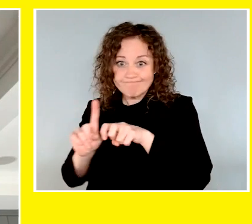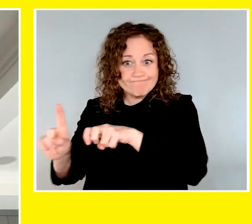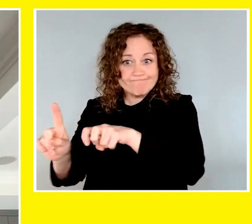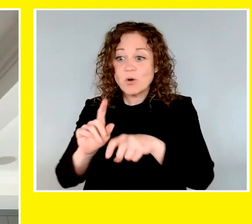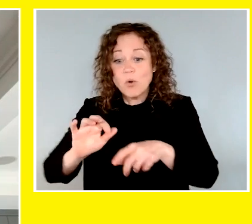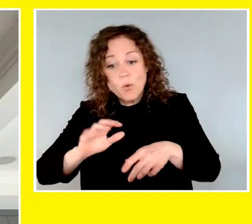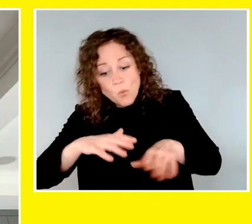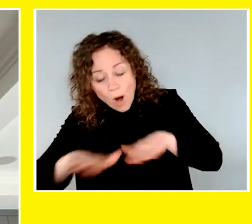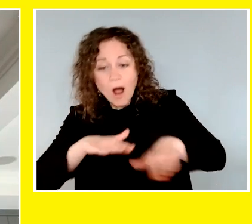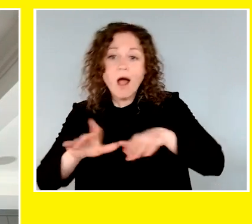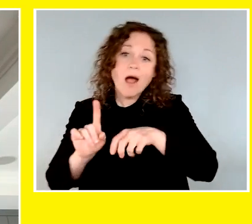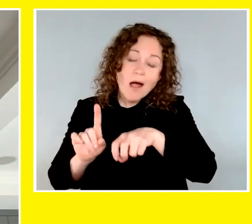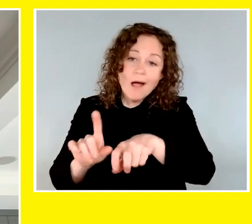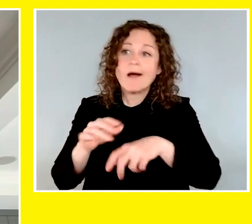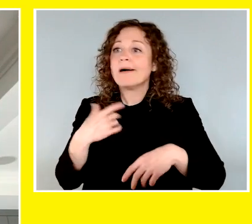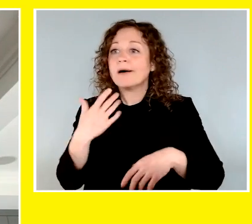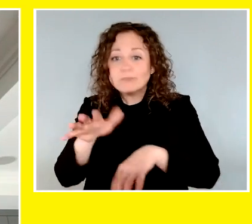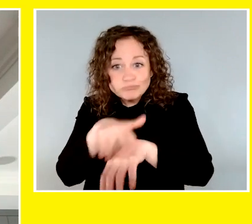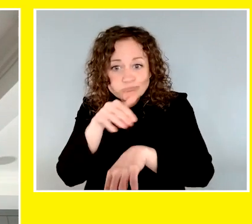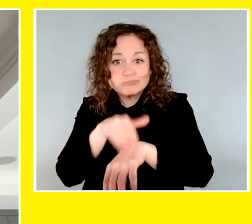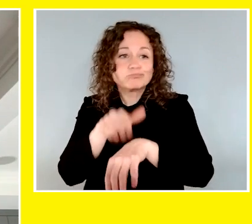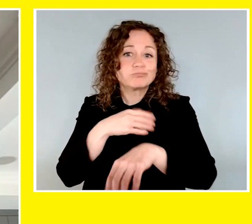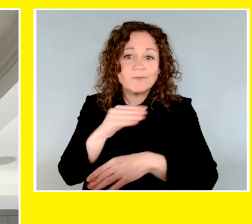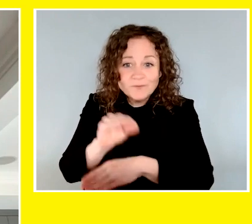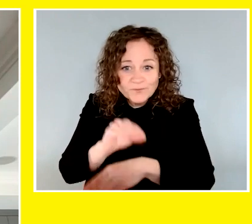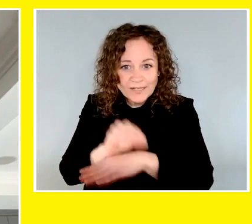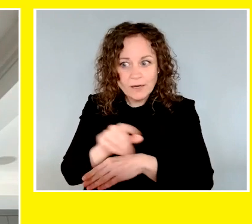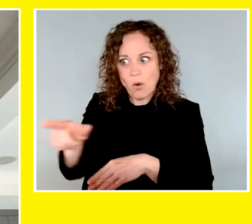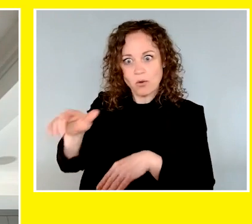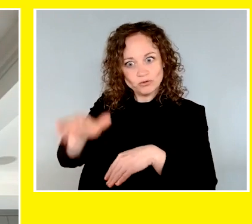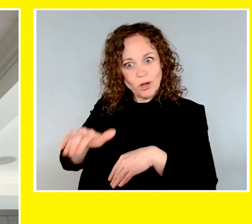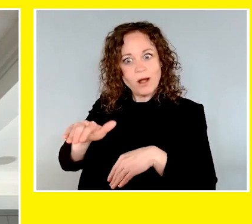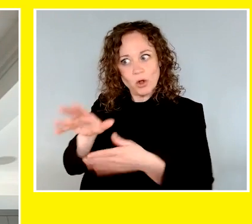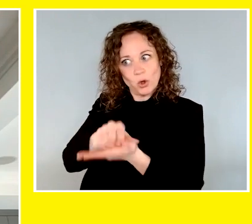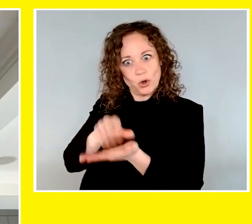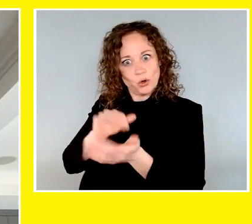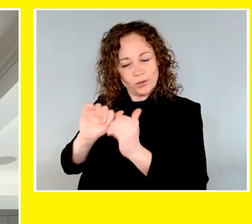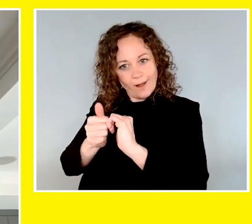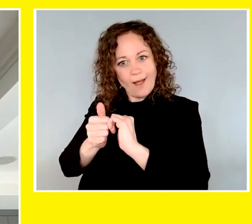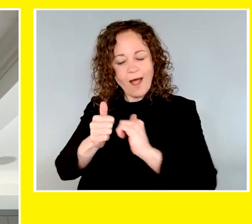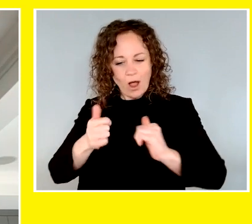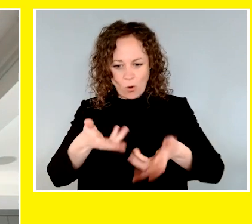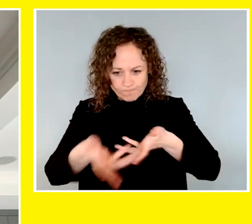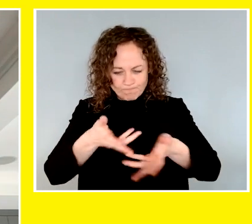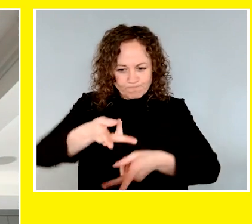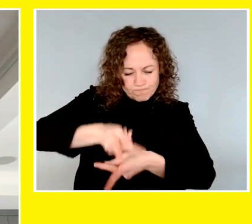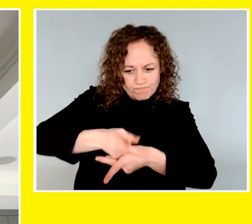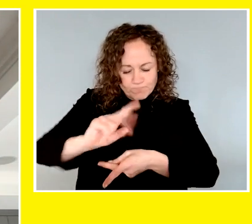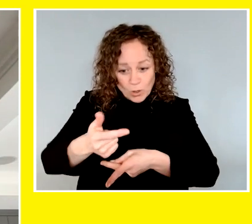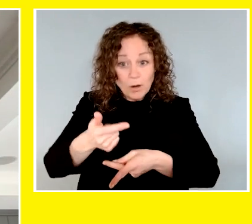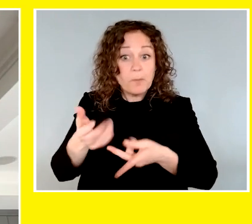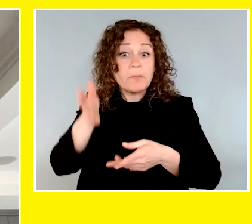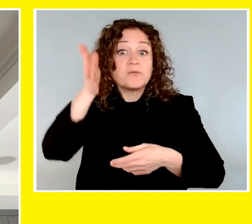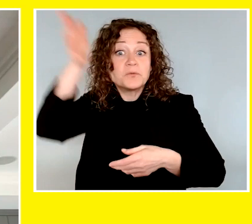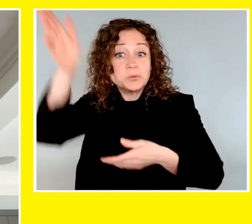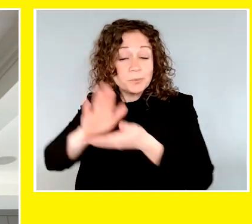youth who is blind or partially sighted. And whether it's feeding, grooming or walking this well-trained family pet, a buddy dog provides a child with an